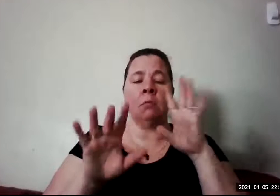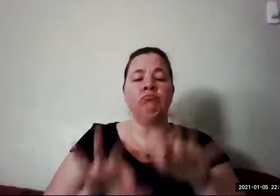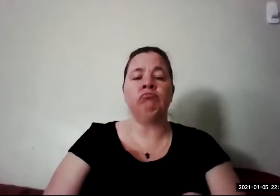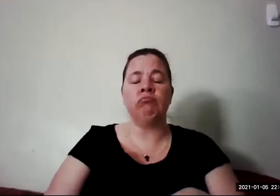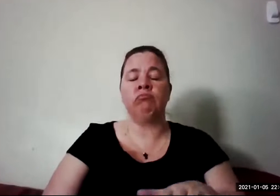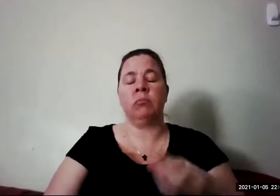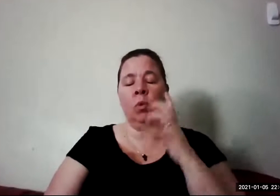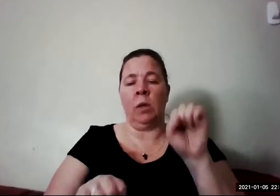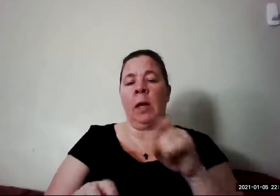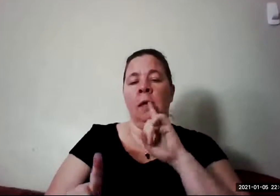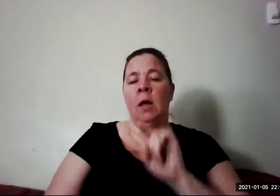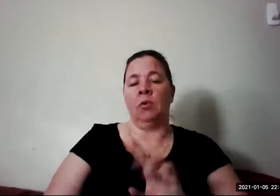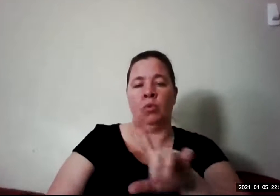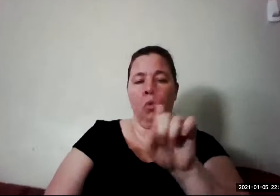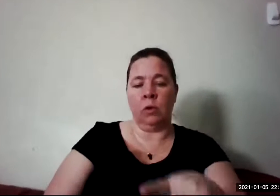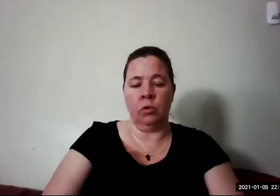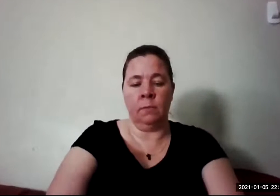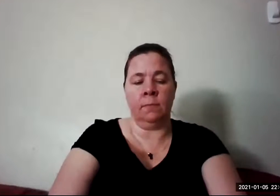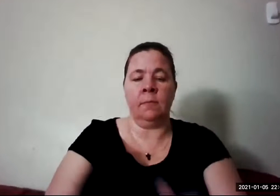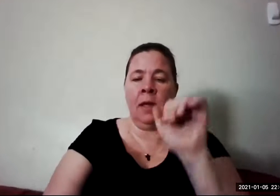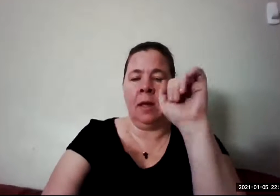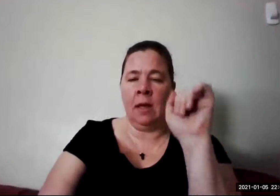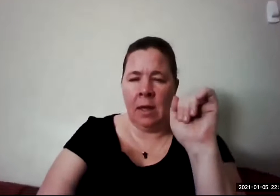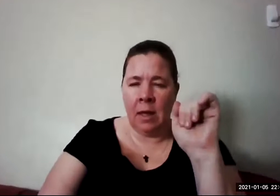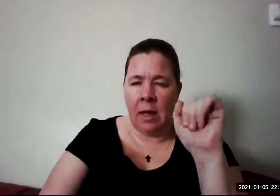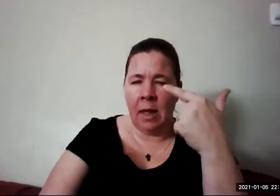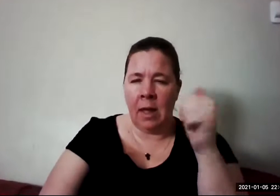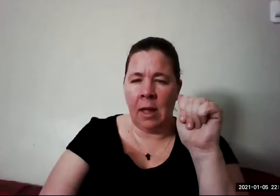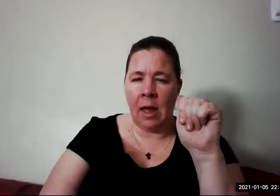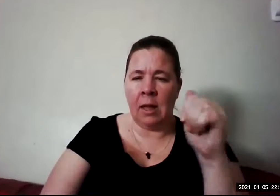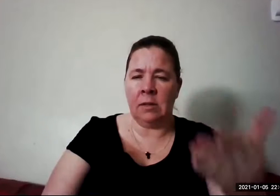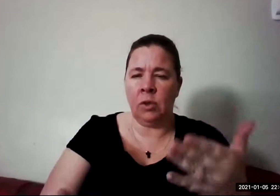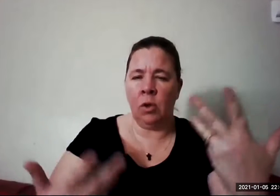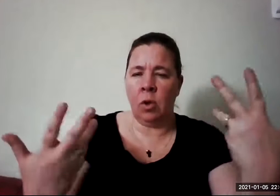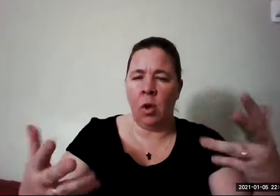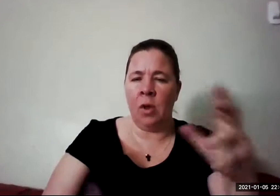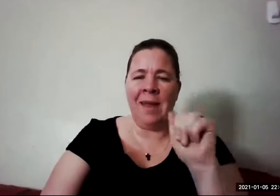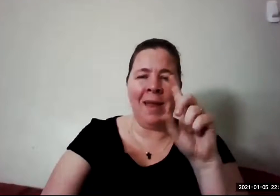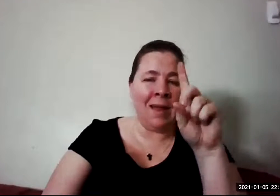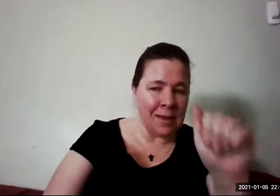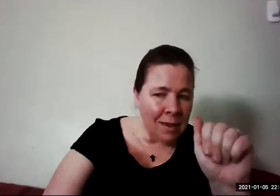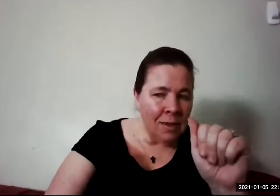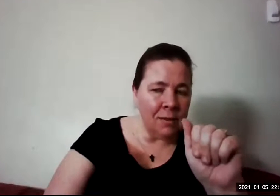questions. Okay, I see Ada is here already. Go ahead, Ada.